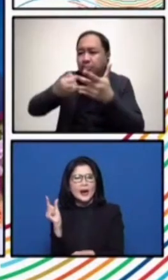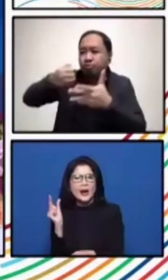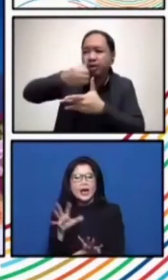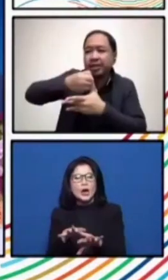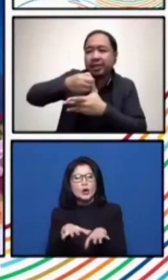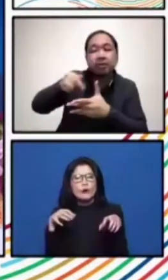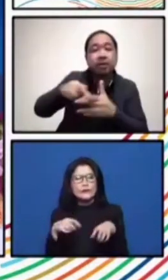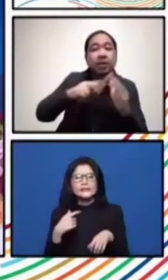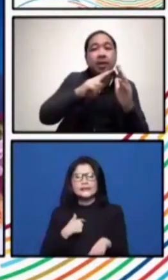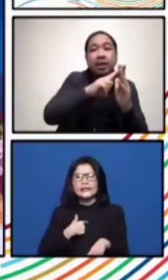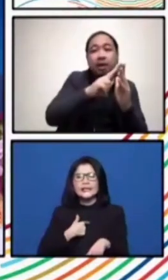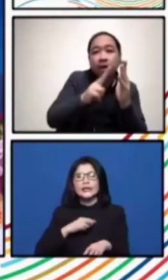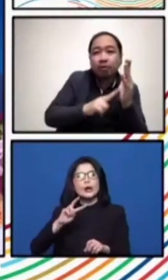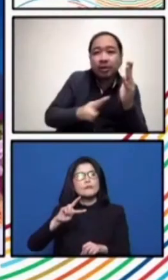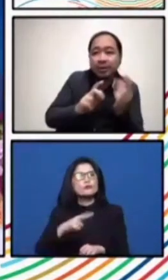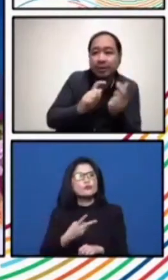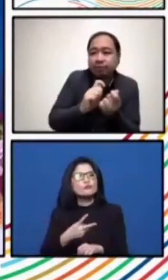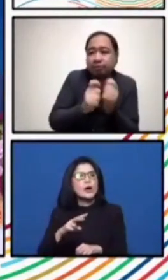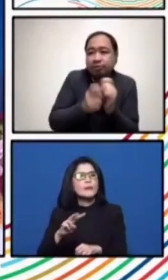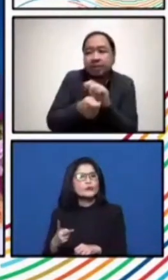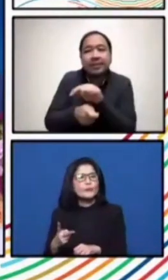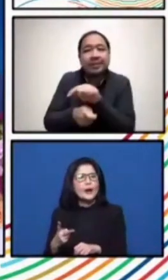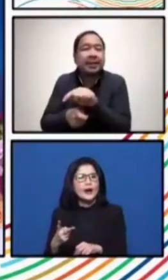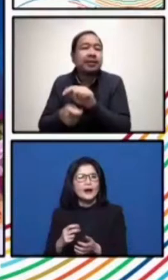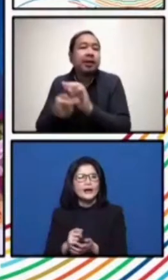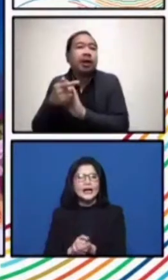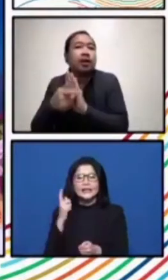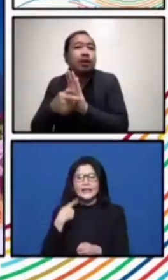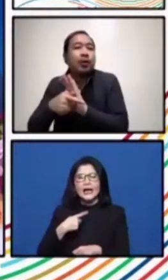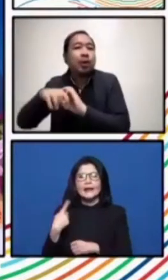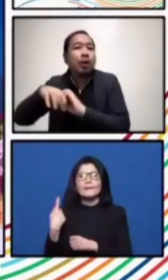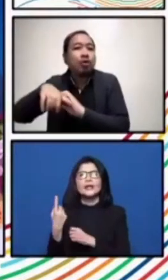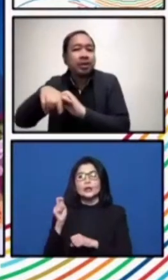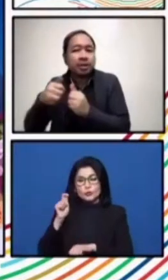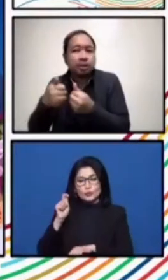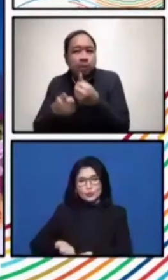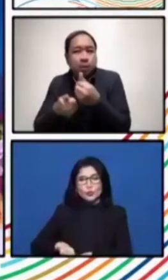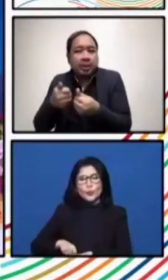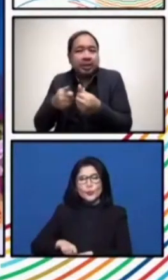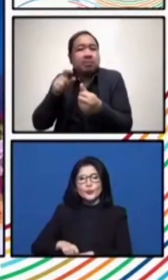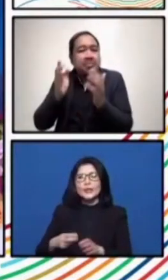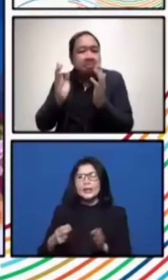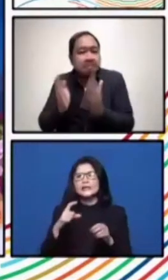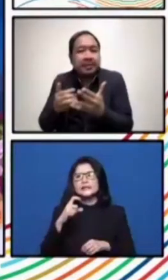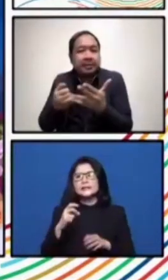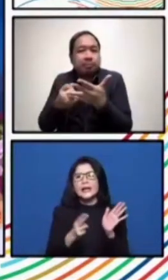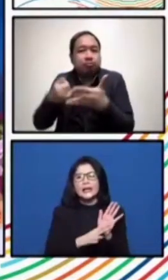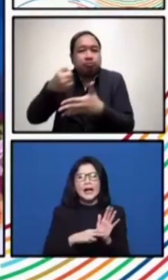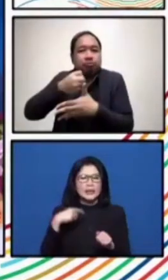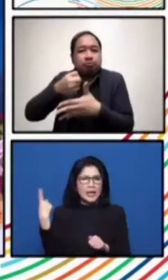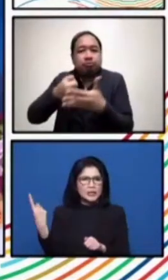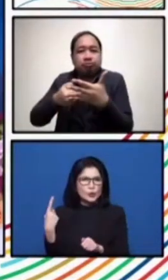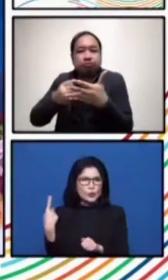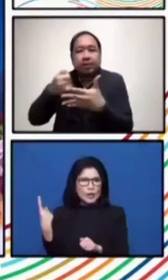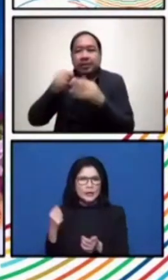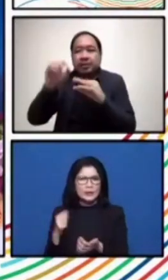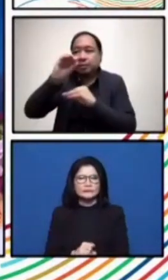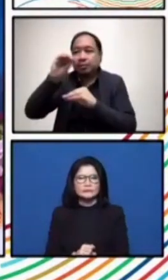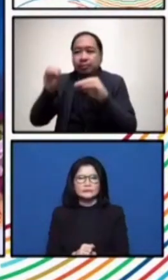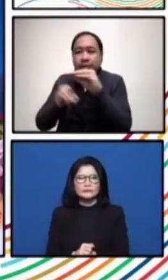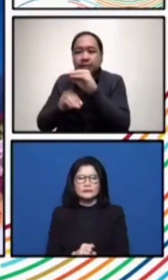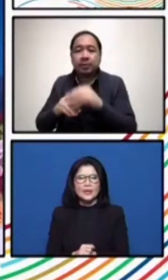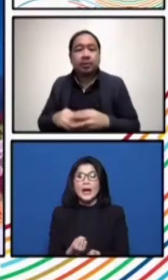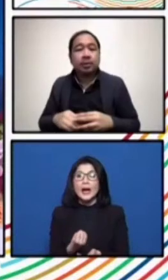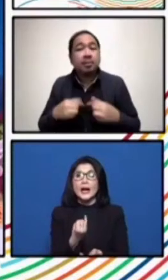existing low at the country's National level I have often encountered cases